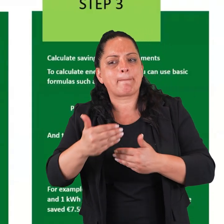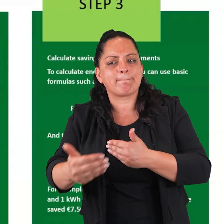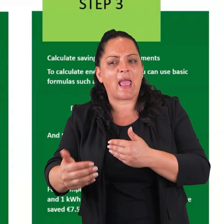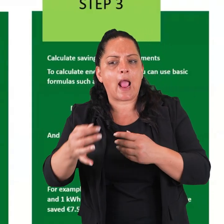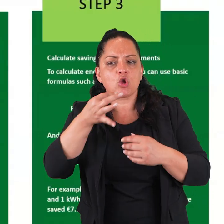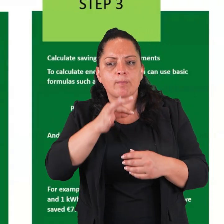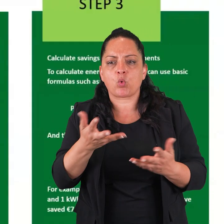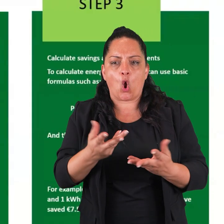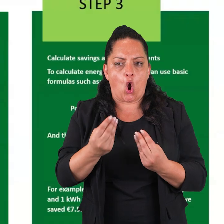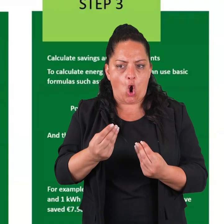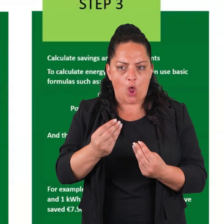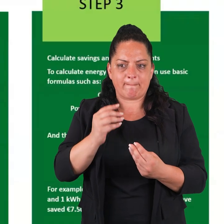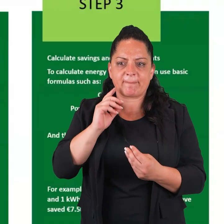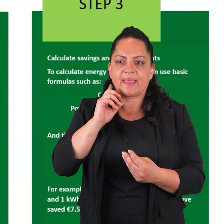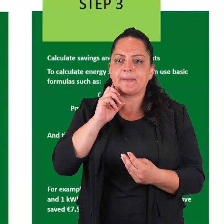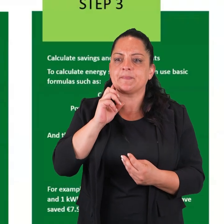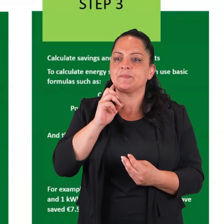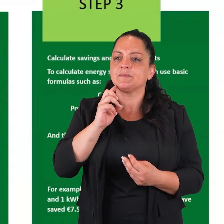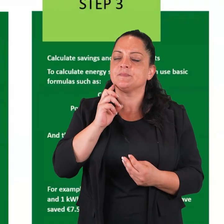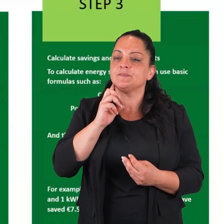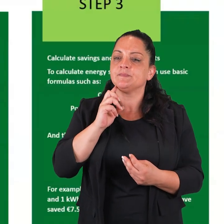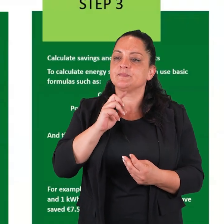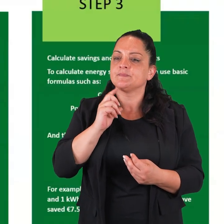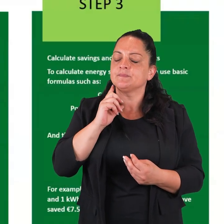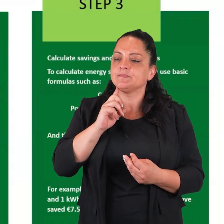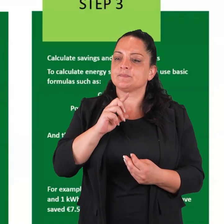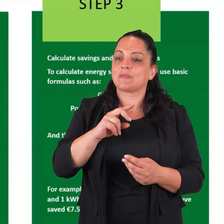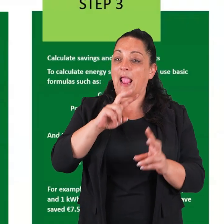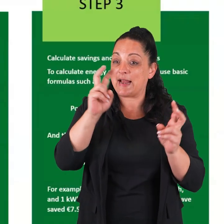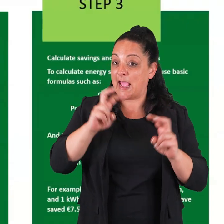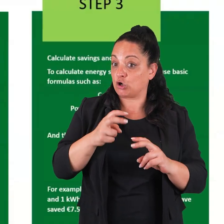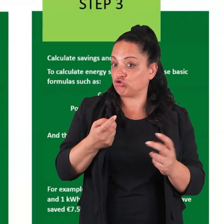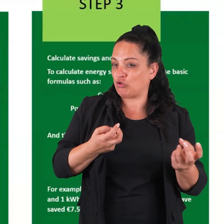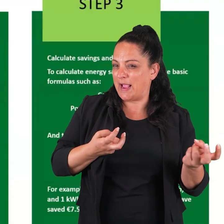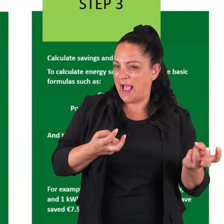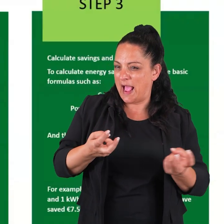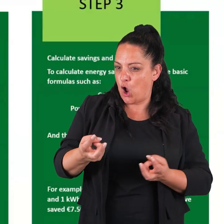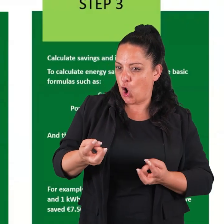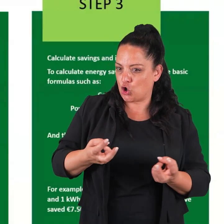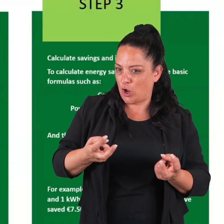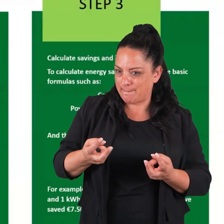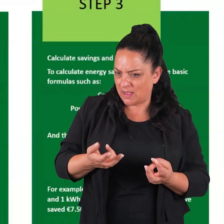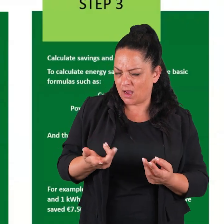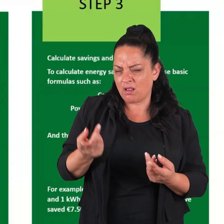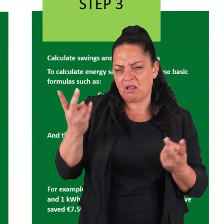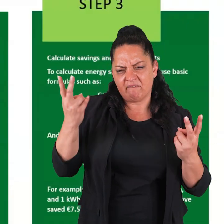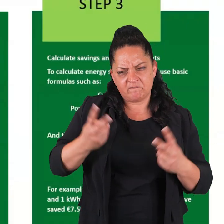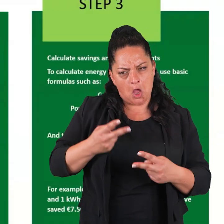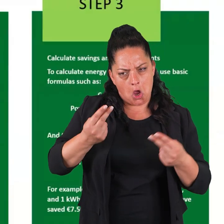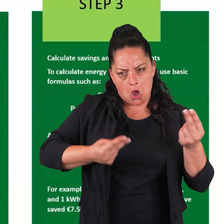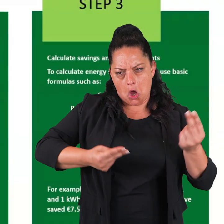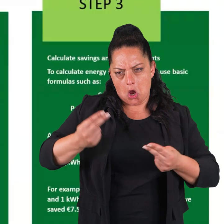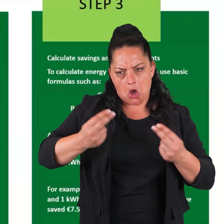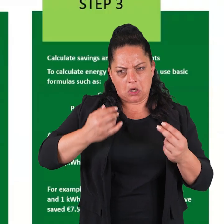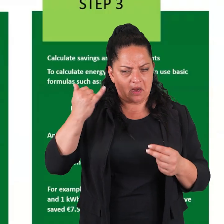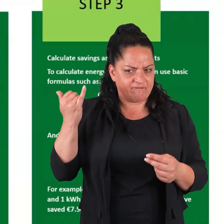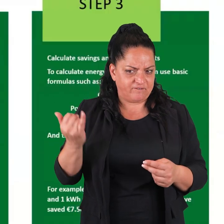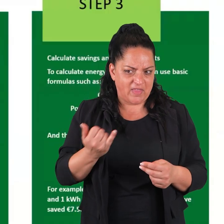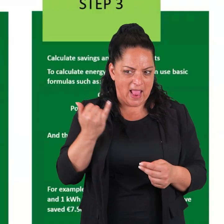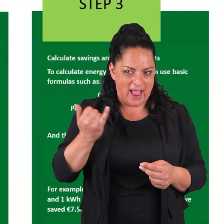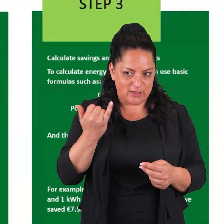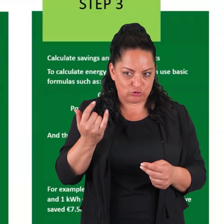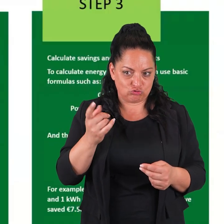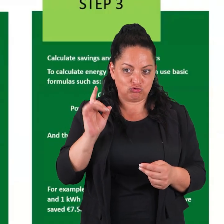our daily actions for saving energy. So this is a really